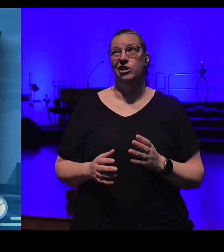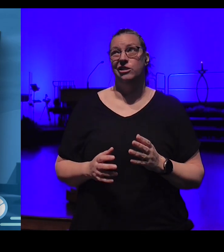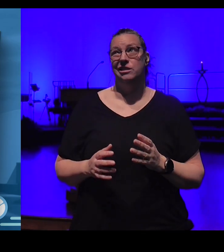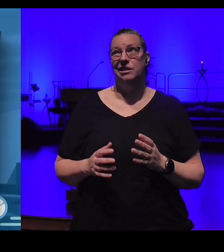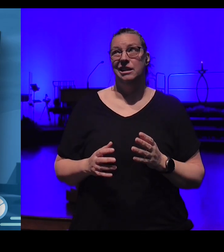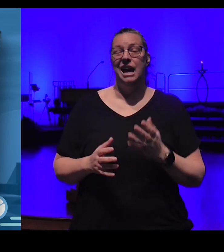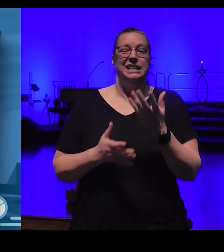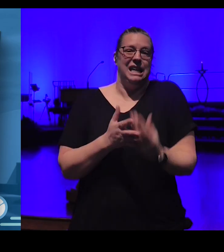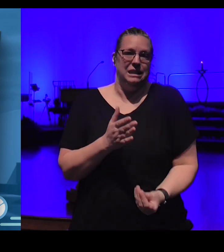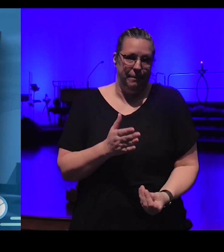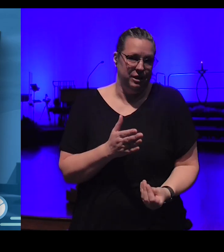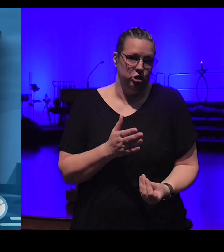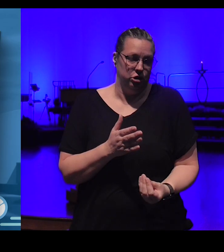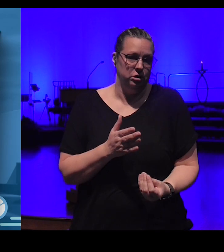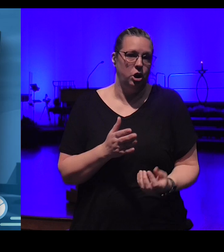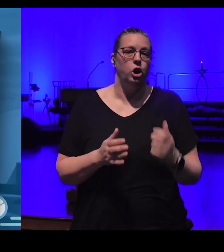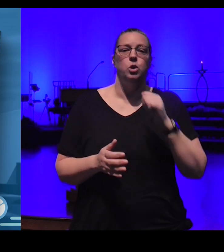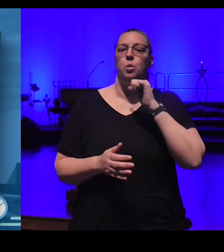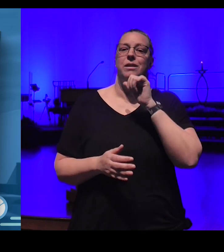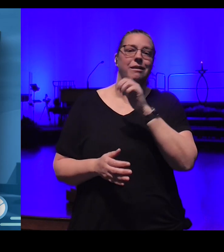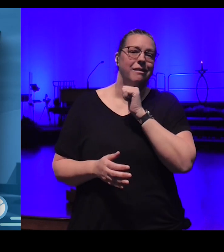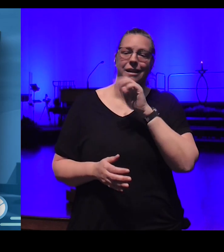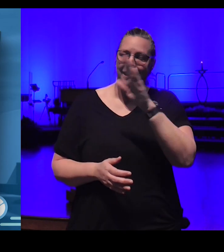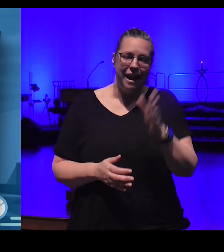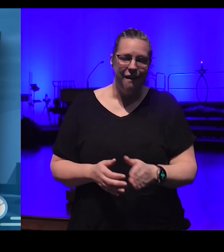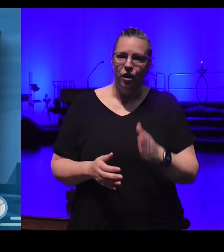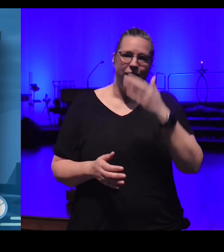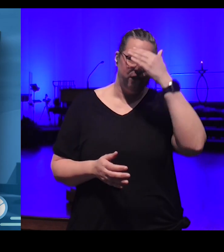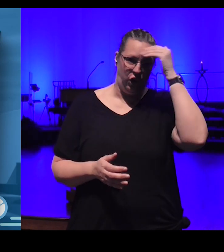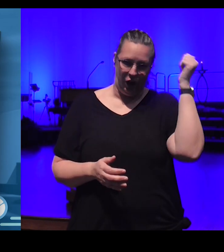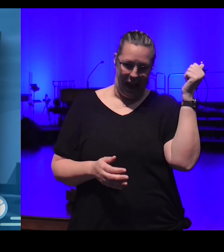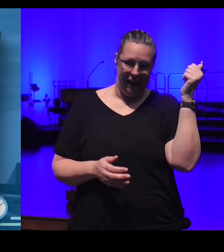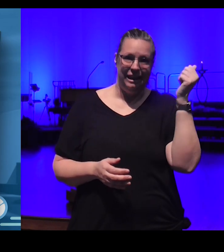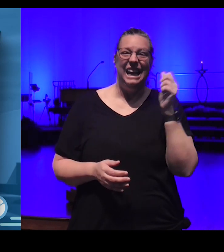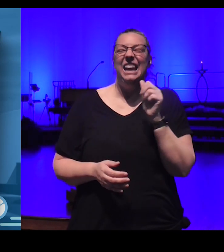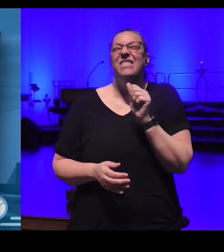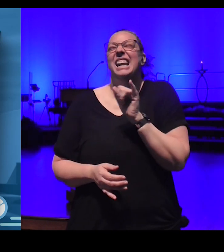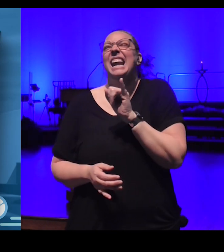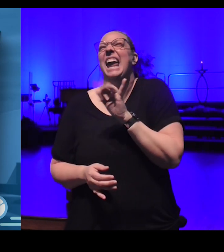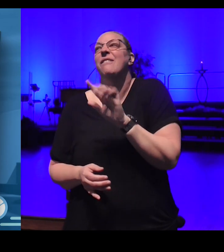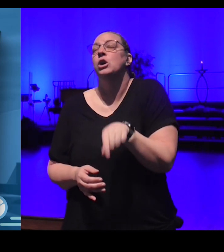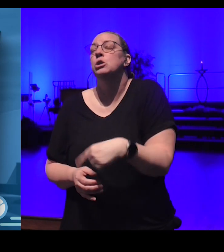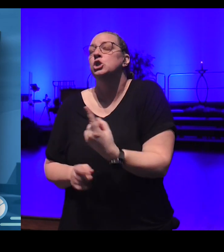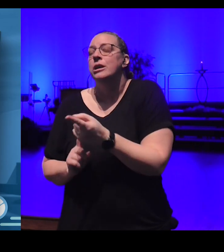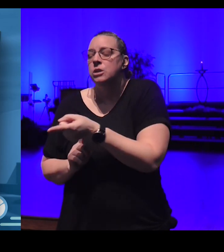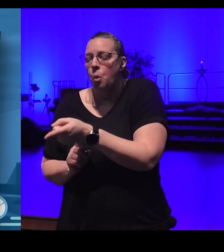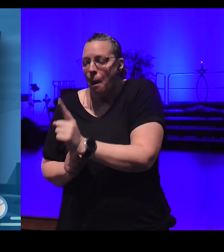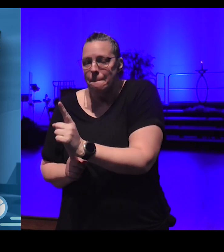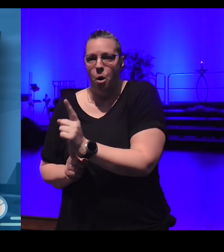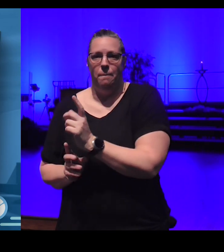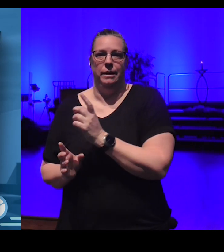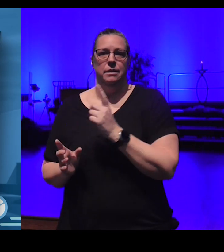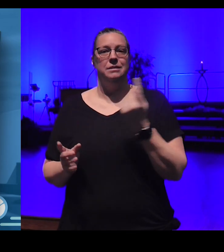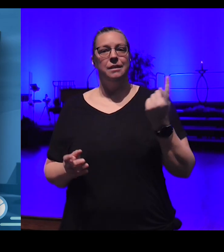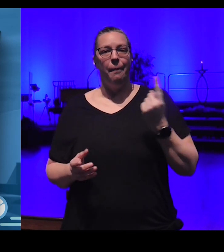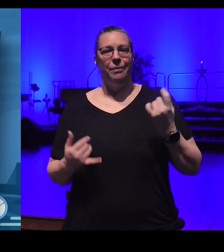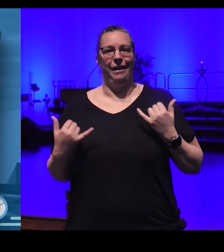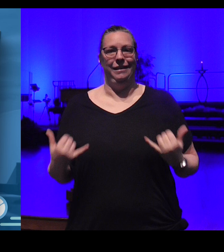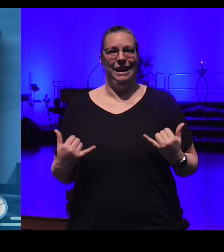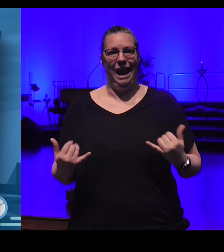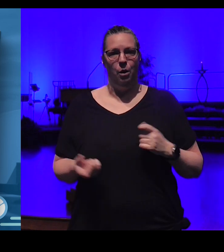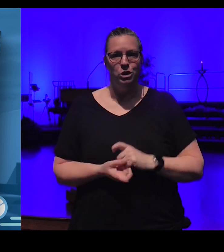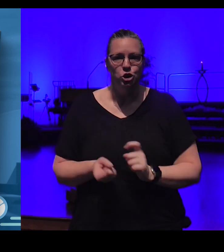yourself, you don't ever forget. Even if you've only glimpsed that for a moment, something within you